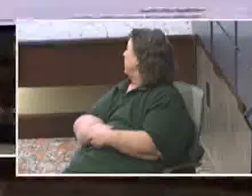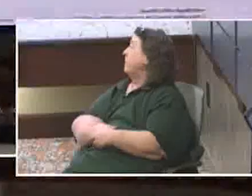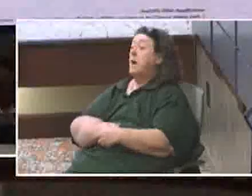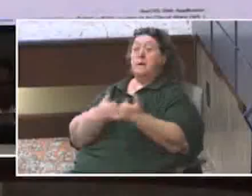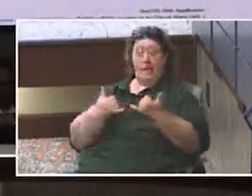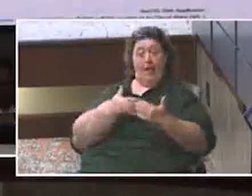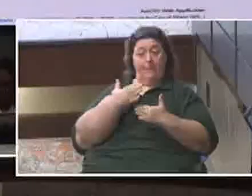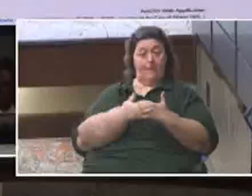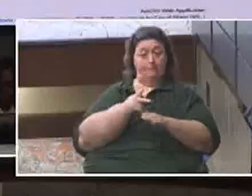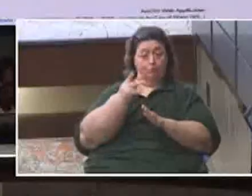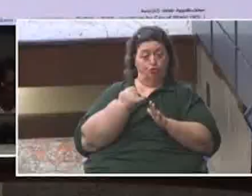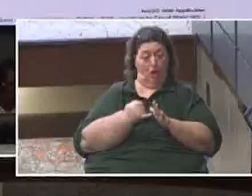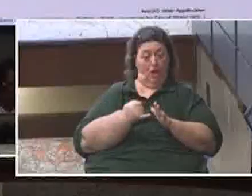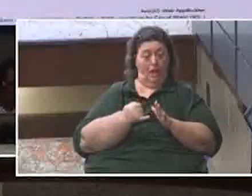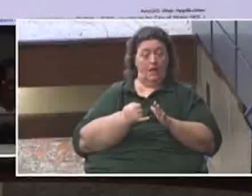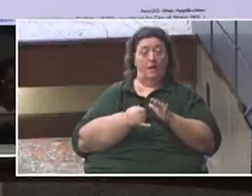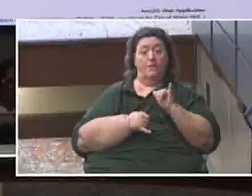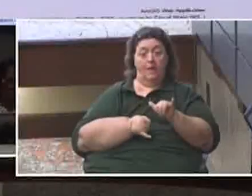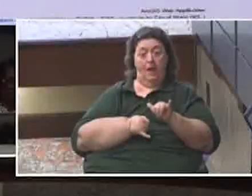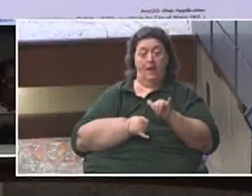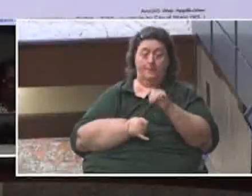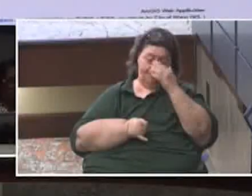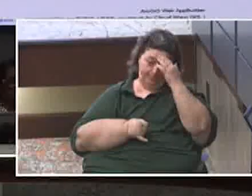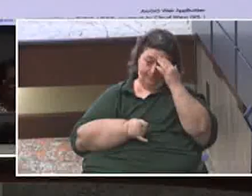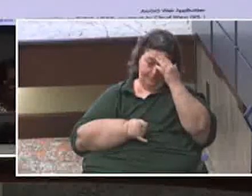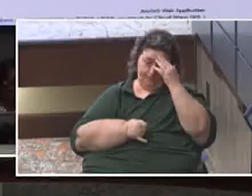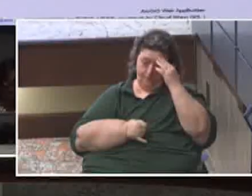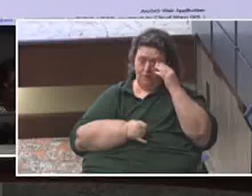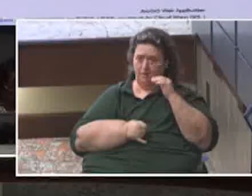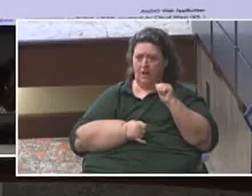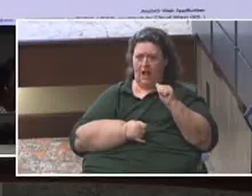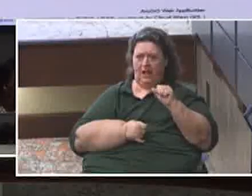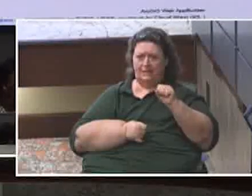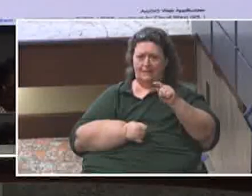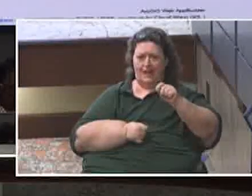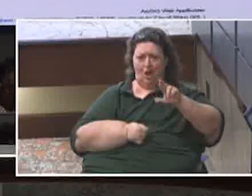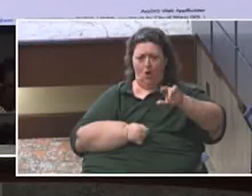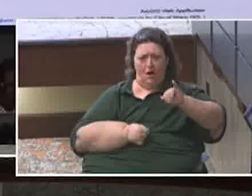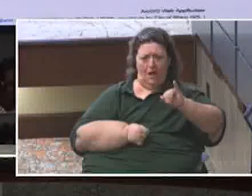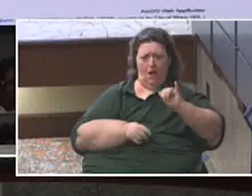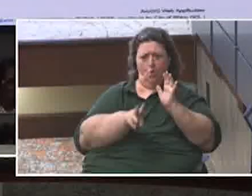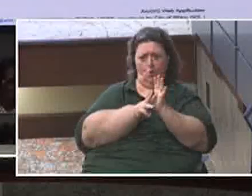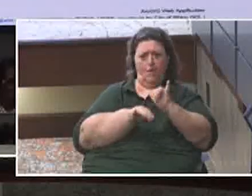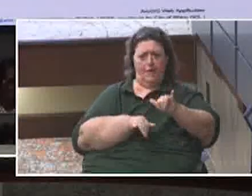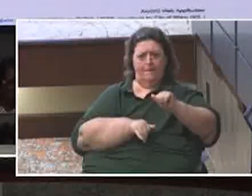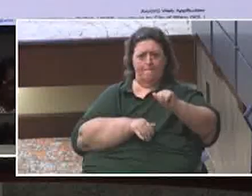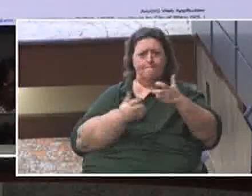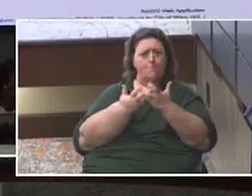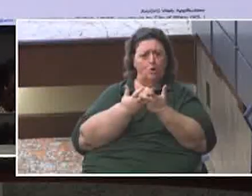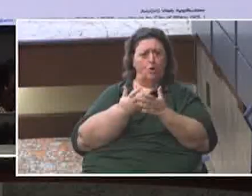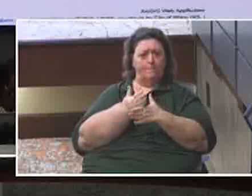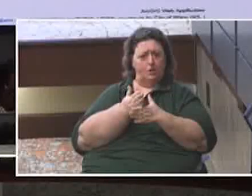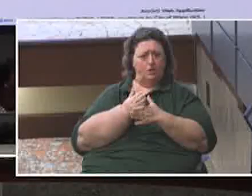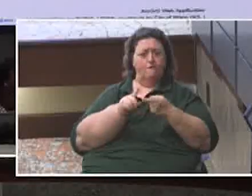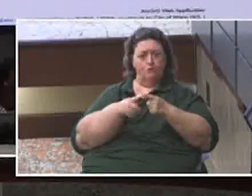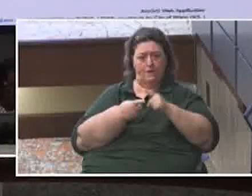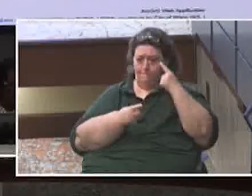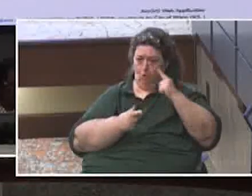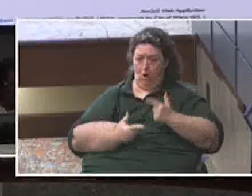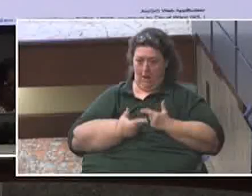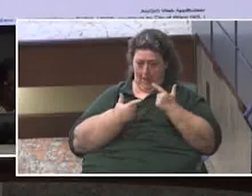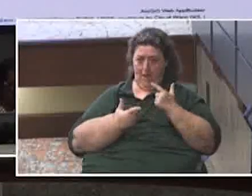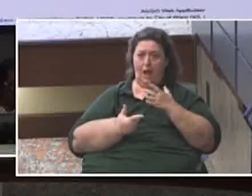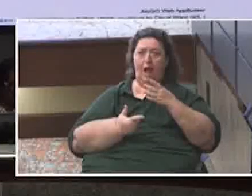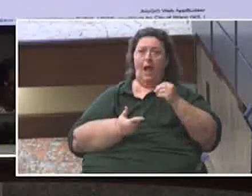Okay, the next project I'll be discussing is the Esteri Waco, which is the partnership between Friends for Life and